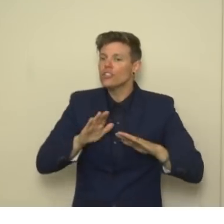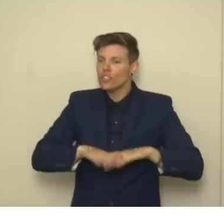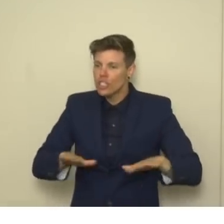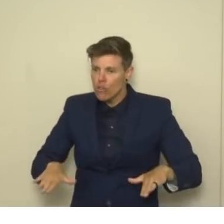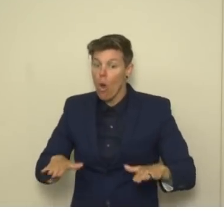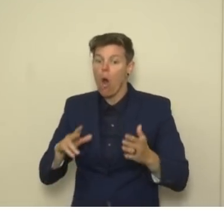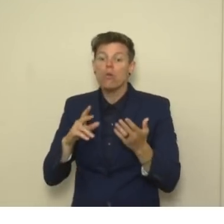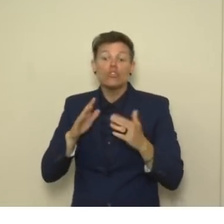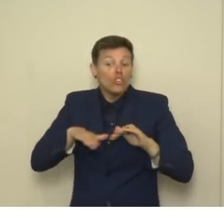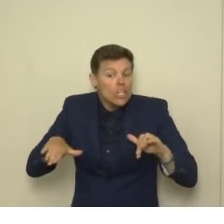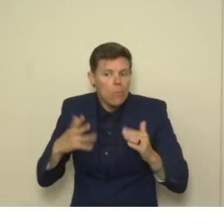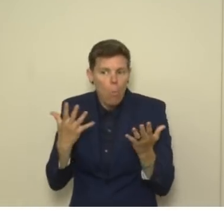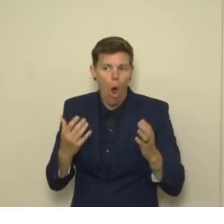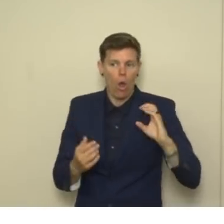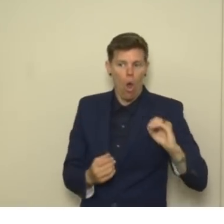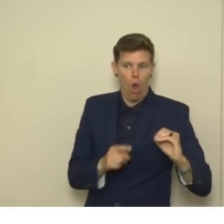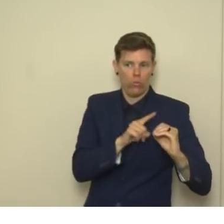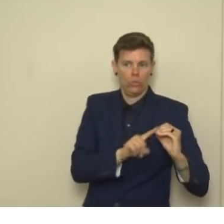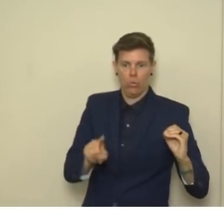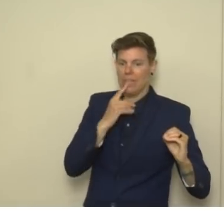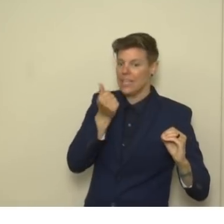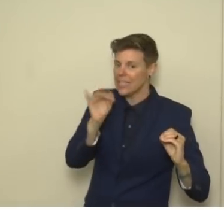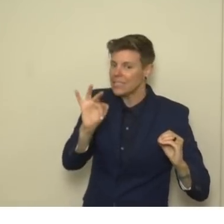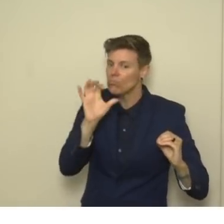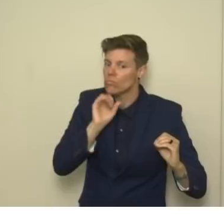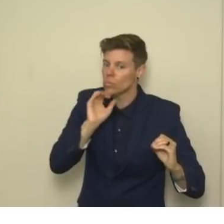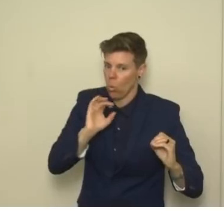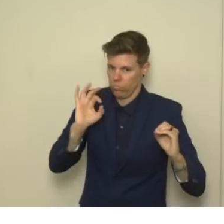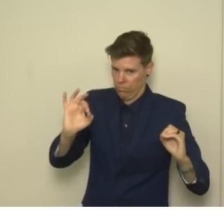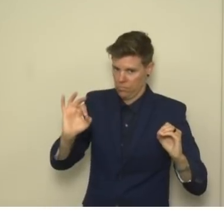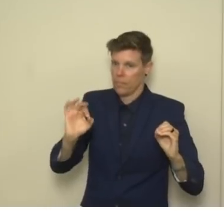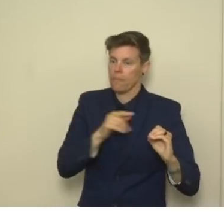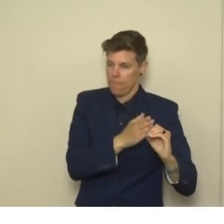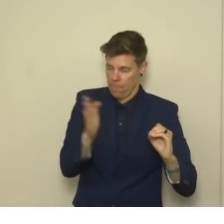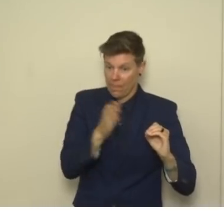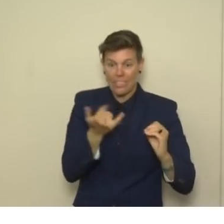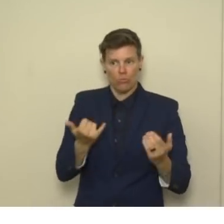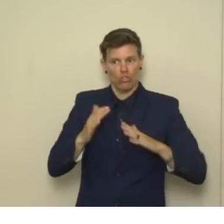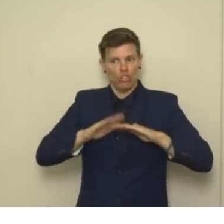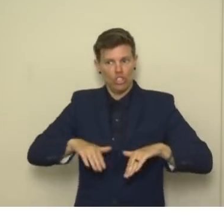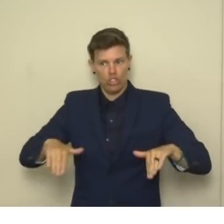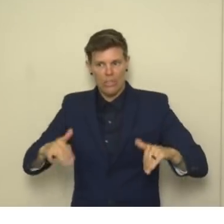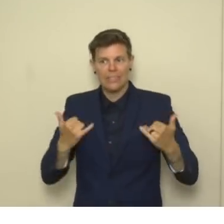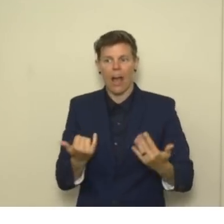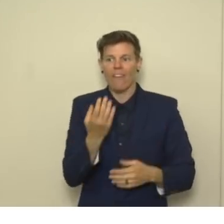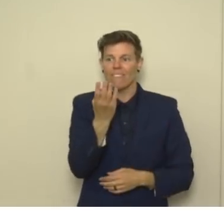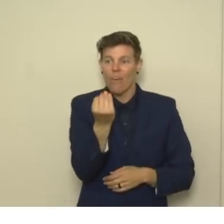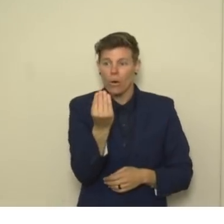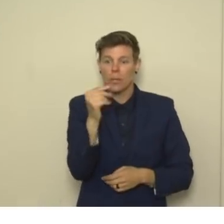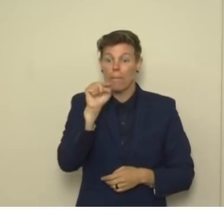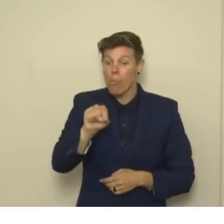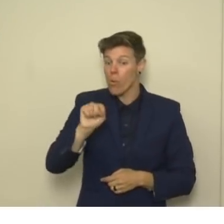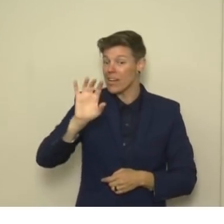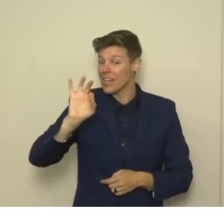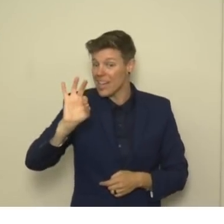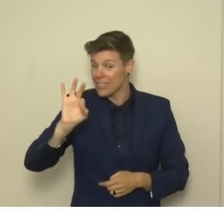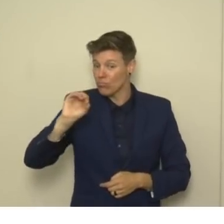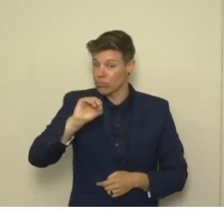to 19 years of age, are 14.9% of cases. But